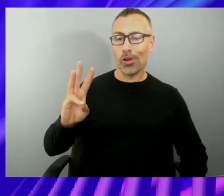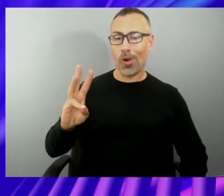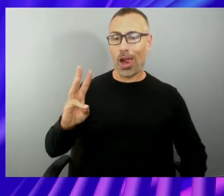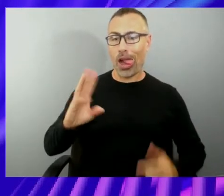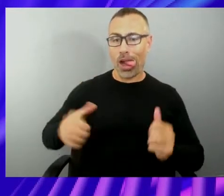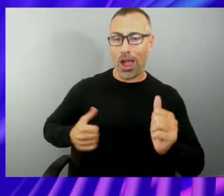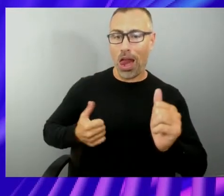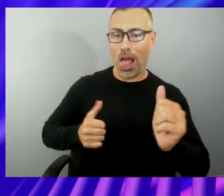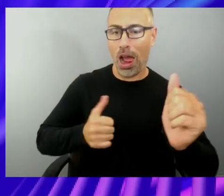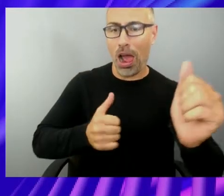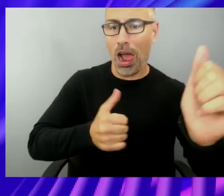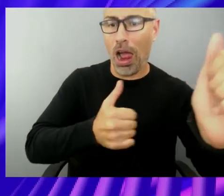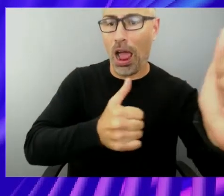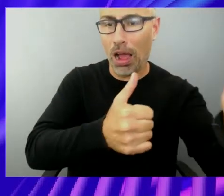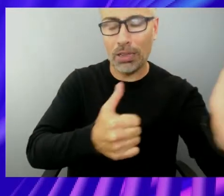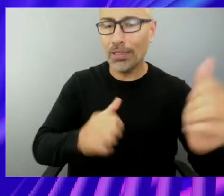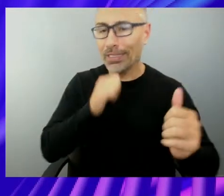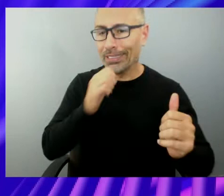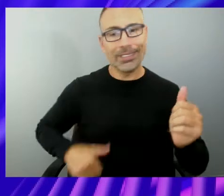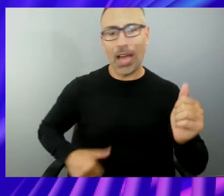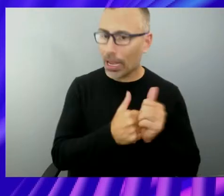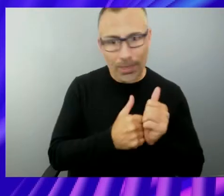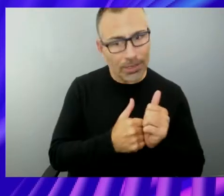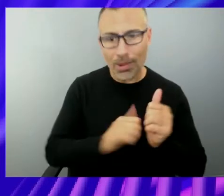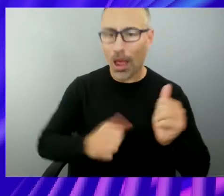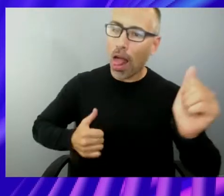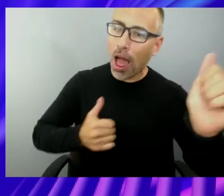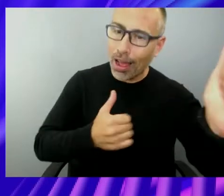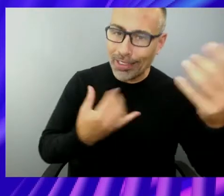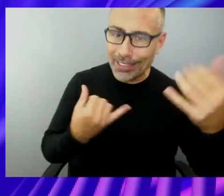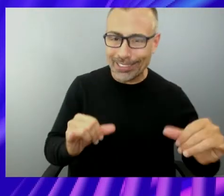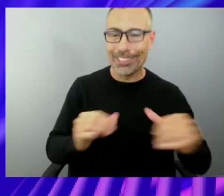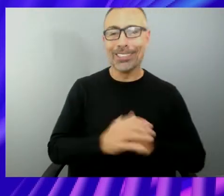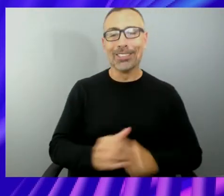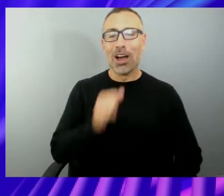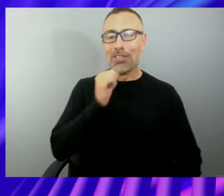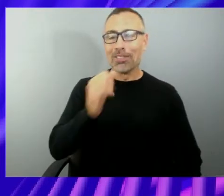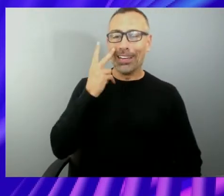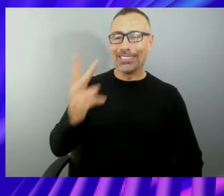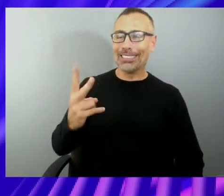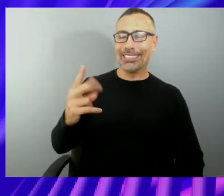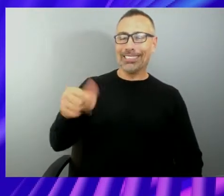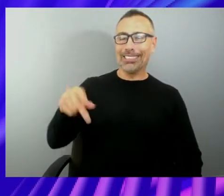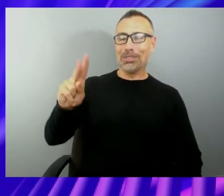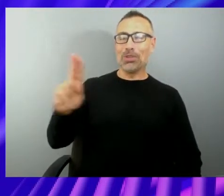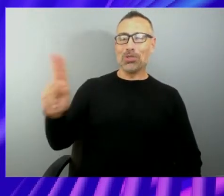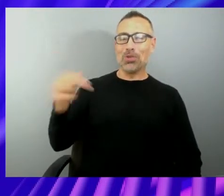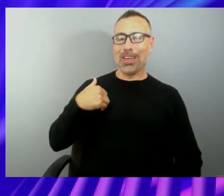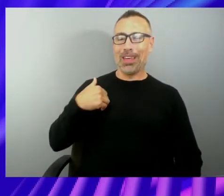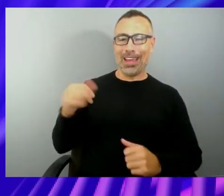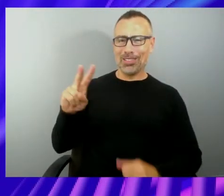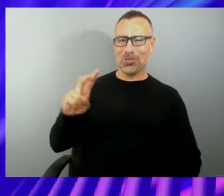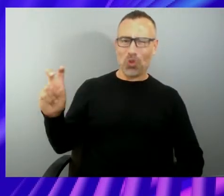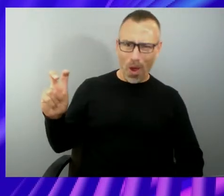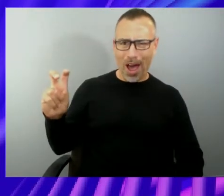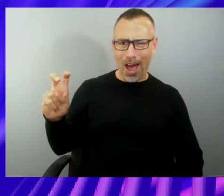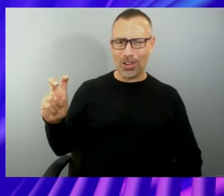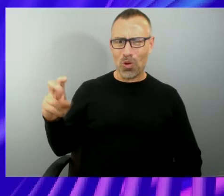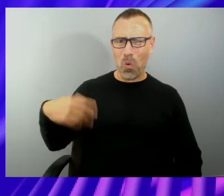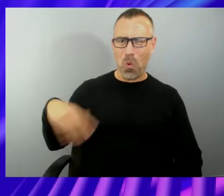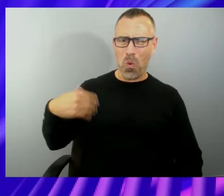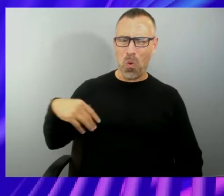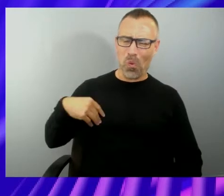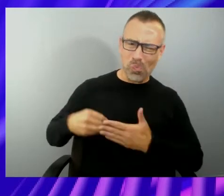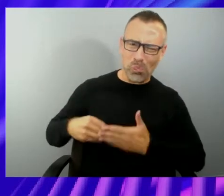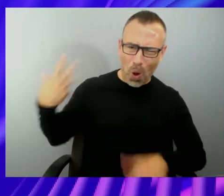uh, I haven't seen a GPU, single GPU with 200 GPU. It will be too expensive also, right? So